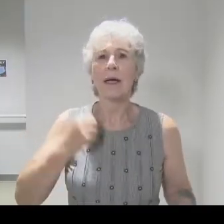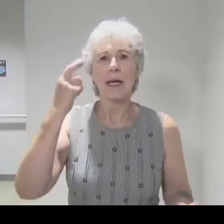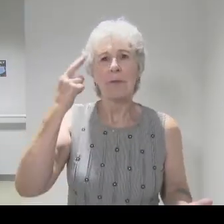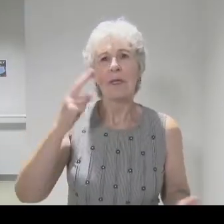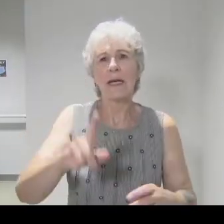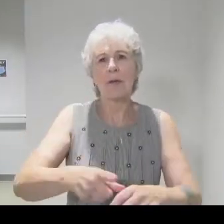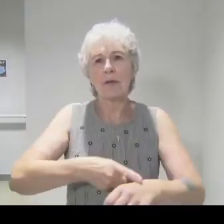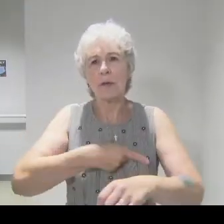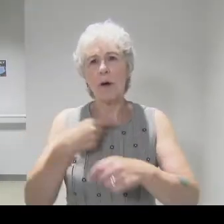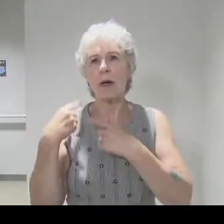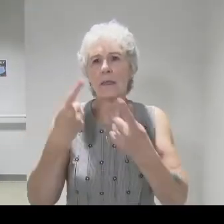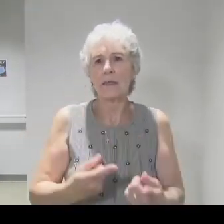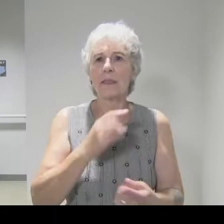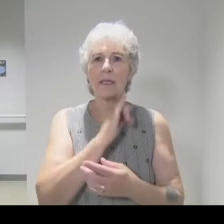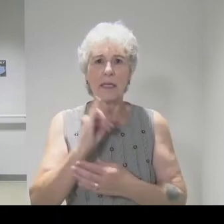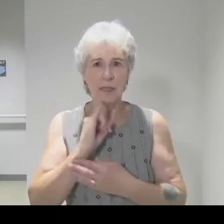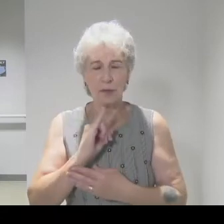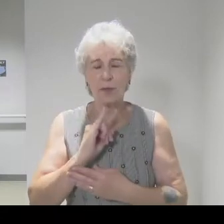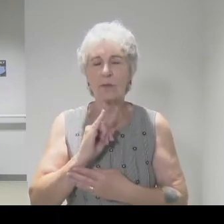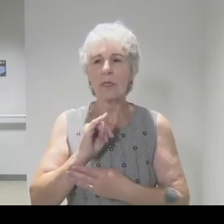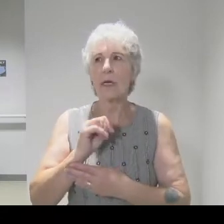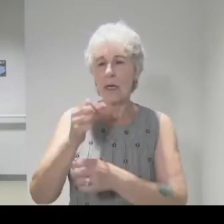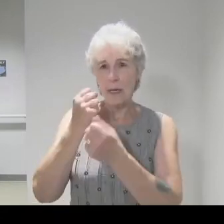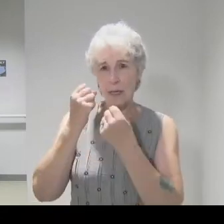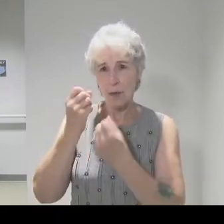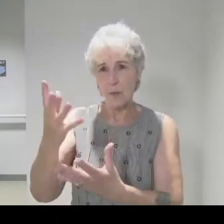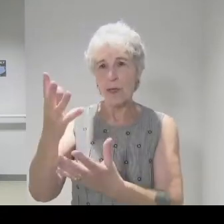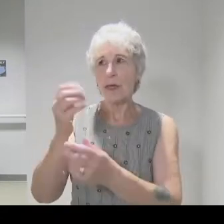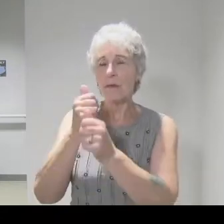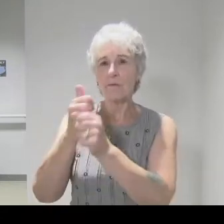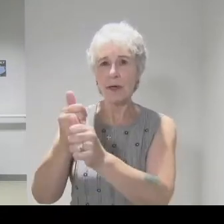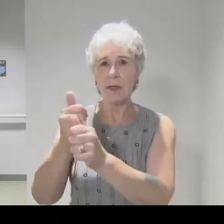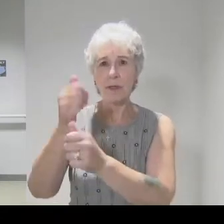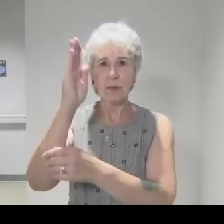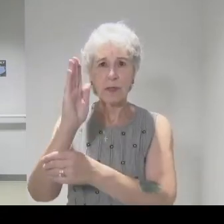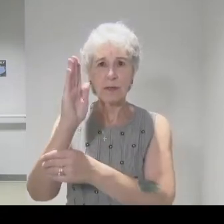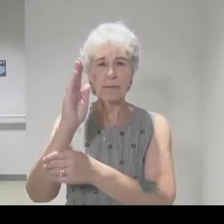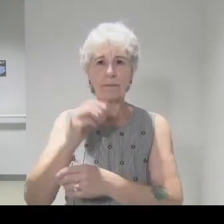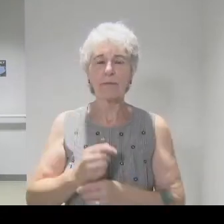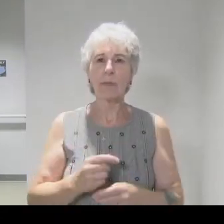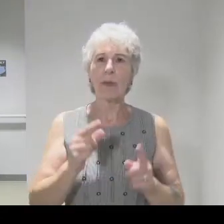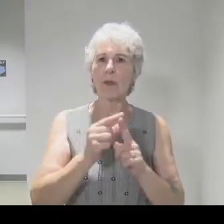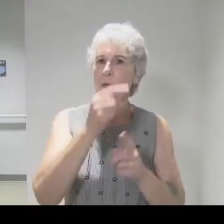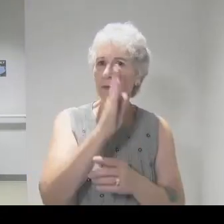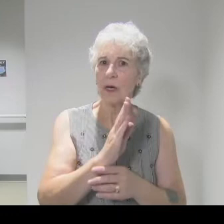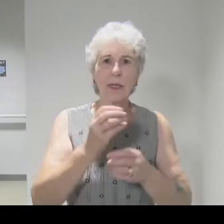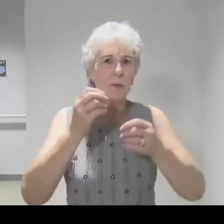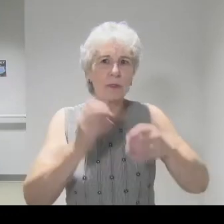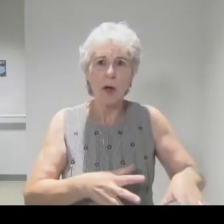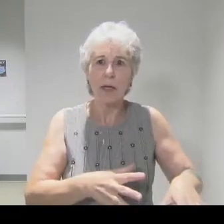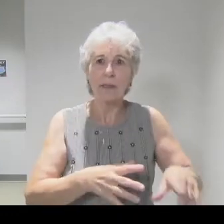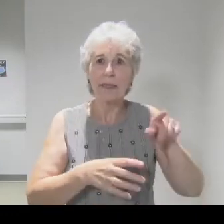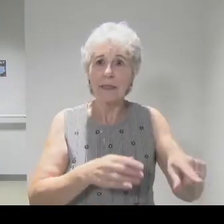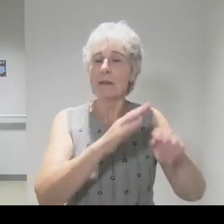long it had been since Israel had obeyed God. The word of God was lost in the very house